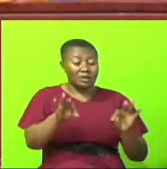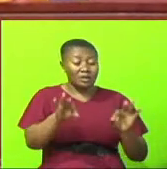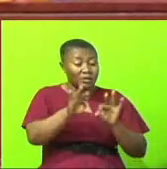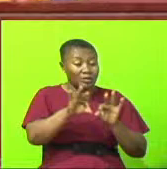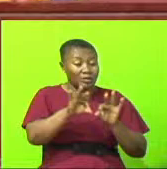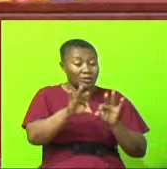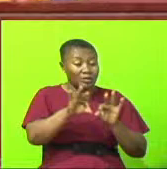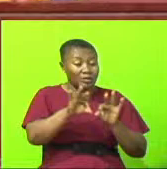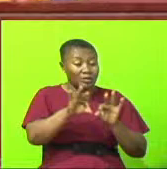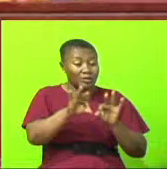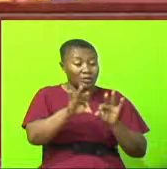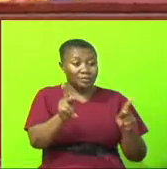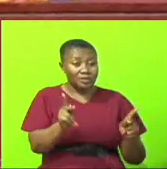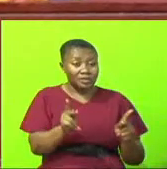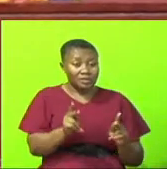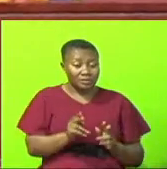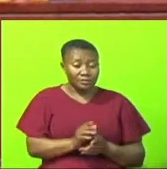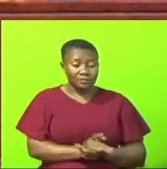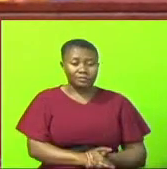By our rule,